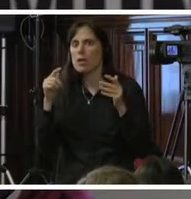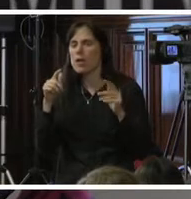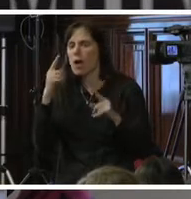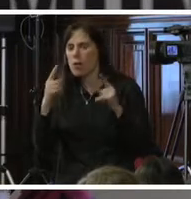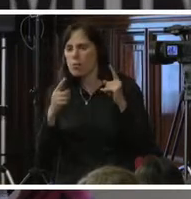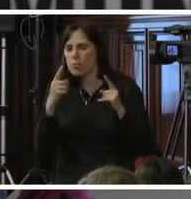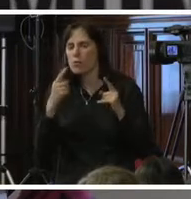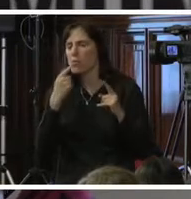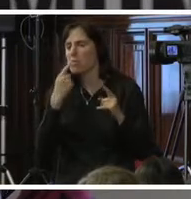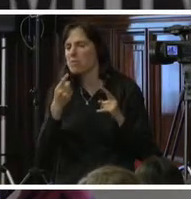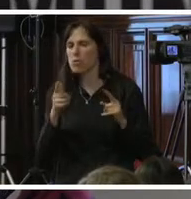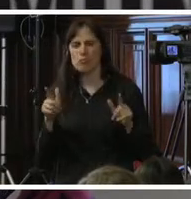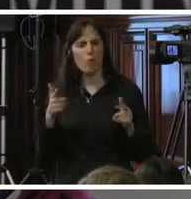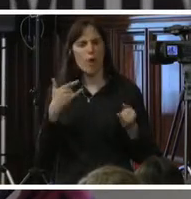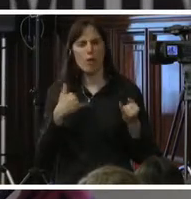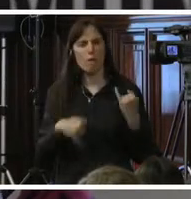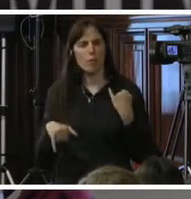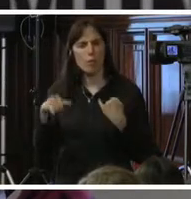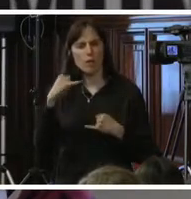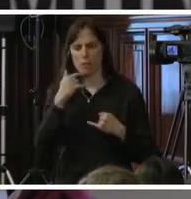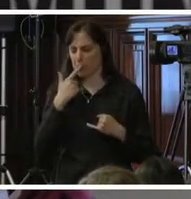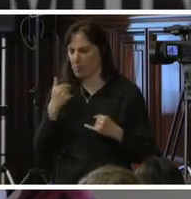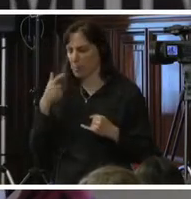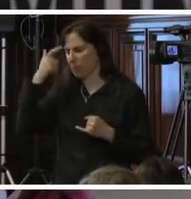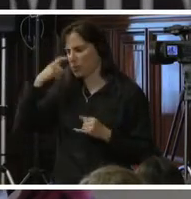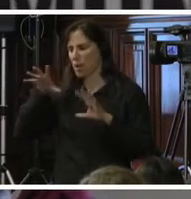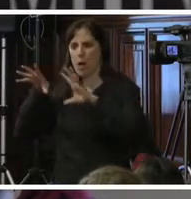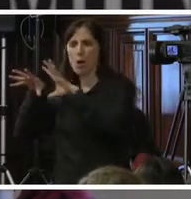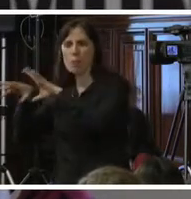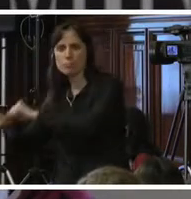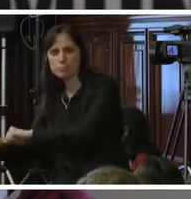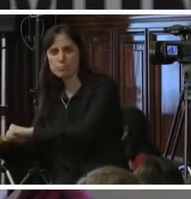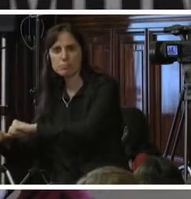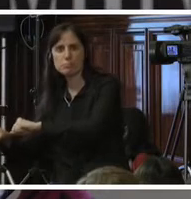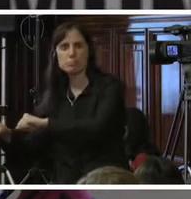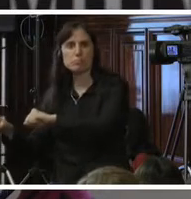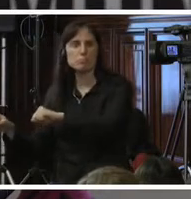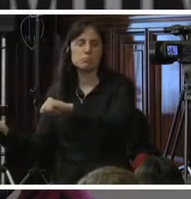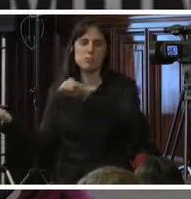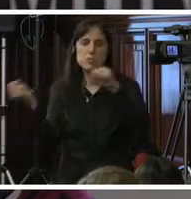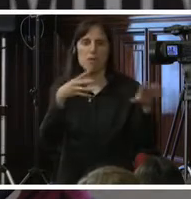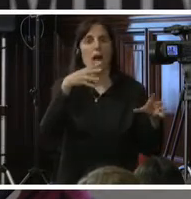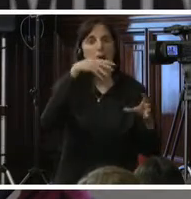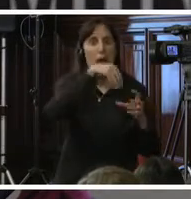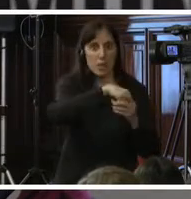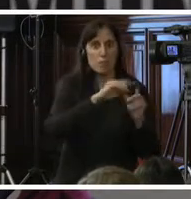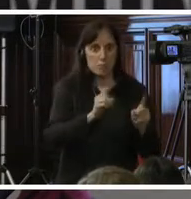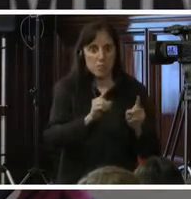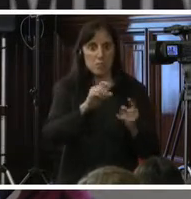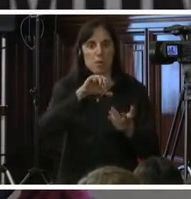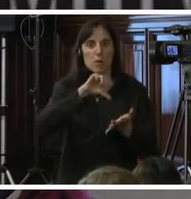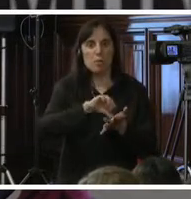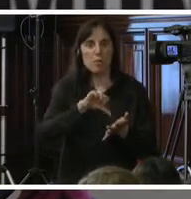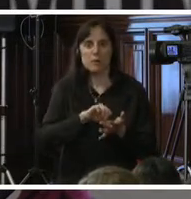absolute definitive data does not exist, but data does exist. In fact, I don't know if any of